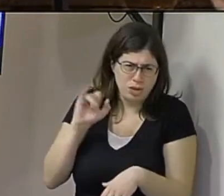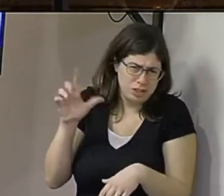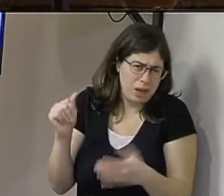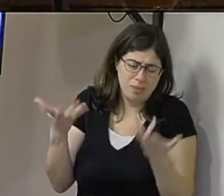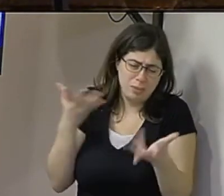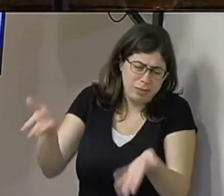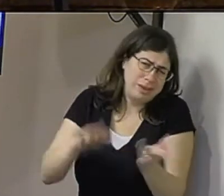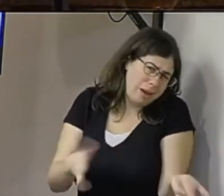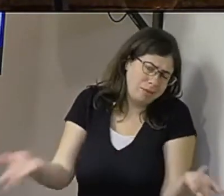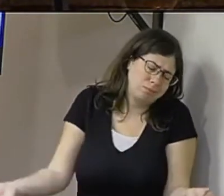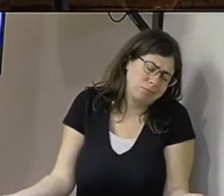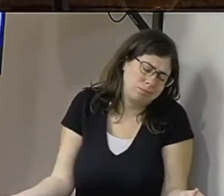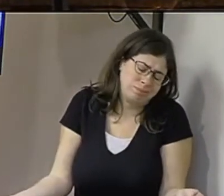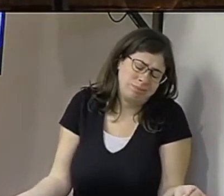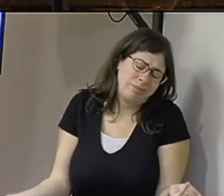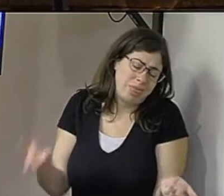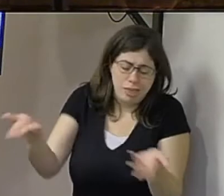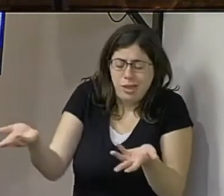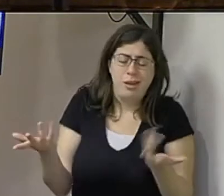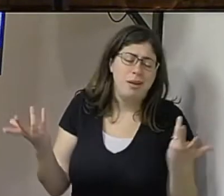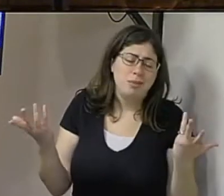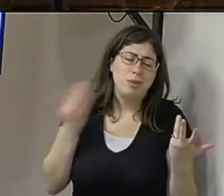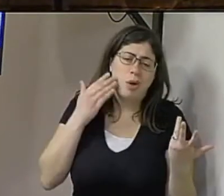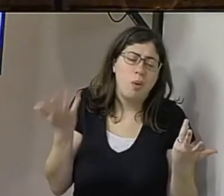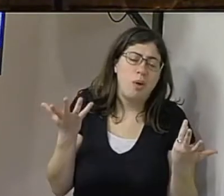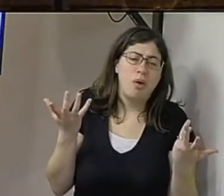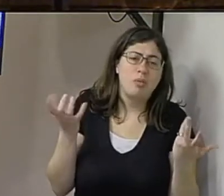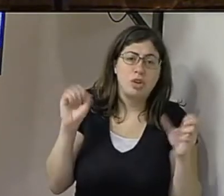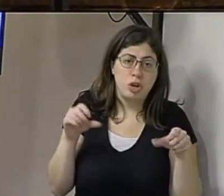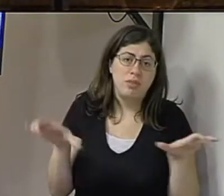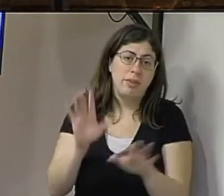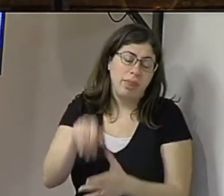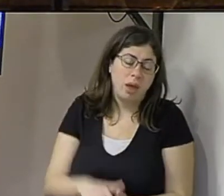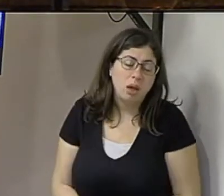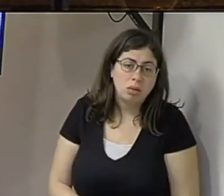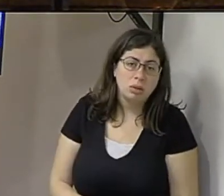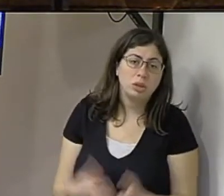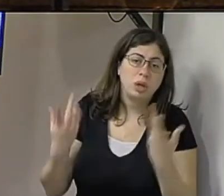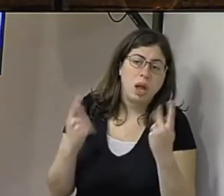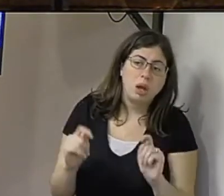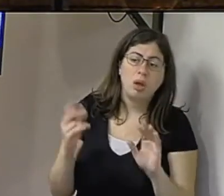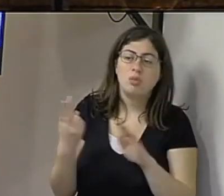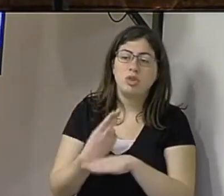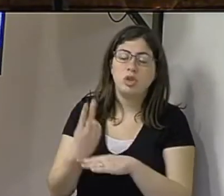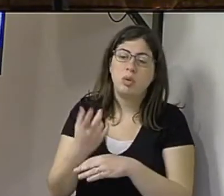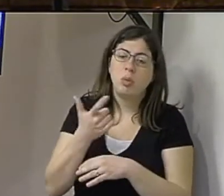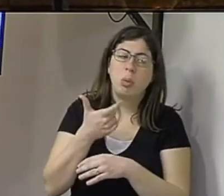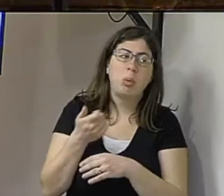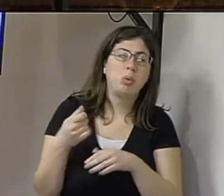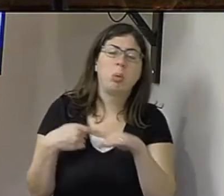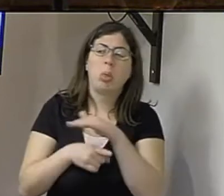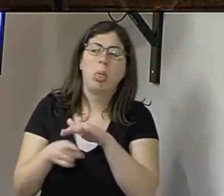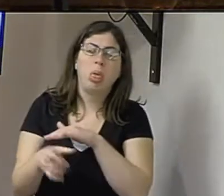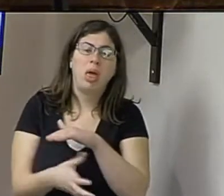just die. So, hey, this is how it is, you know, he could have played that game and tried to use intrigue and treachery, and